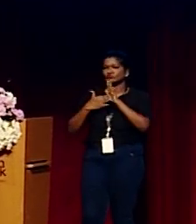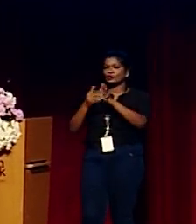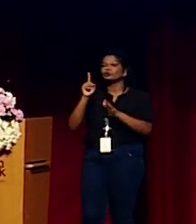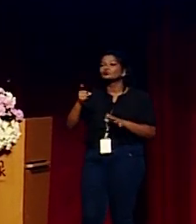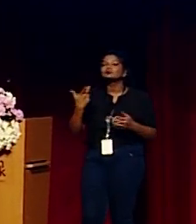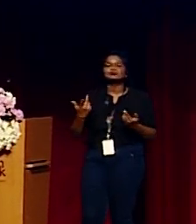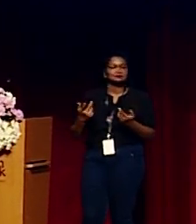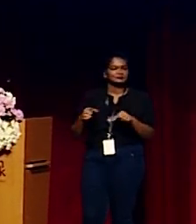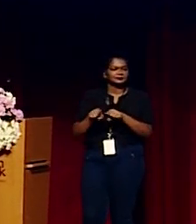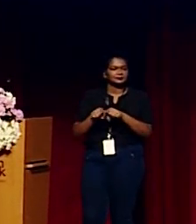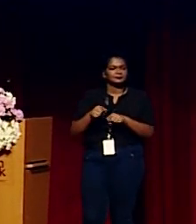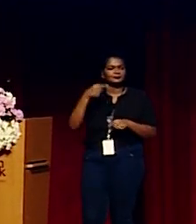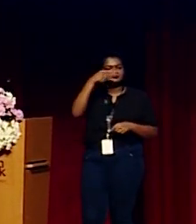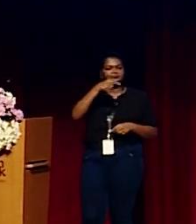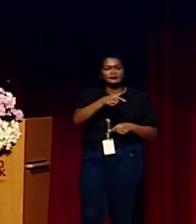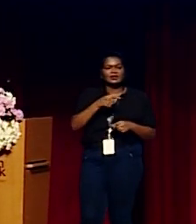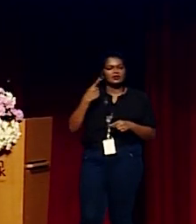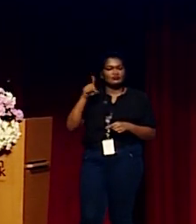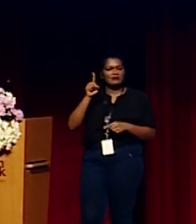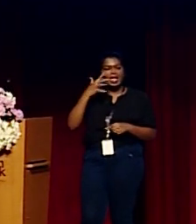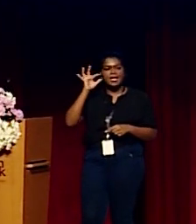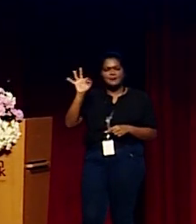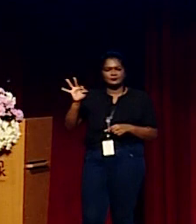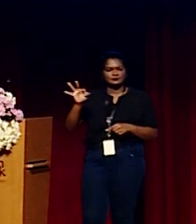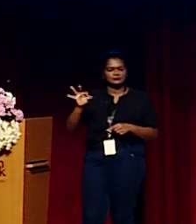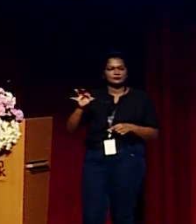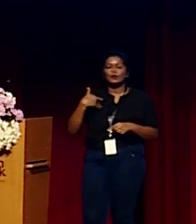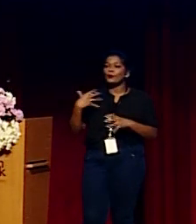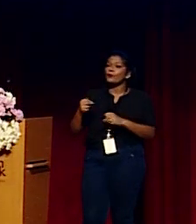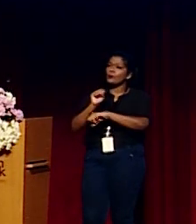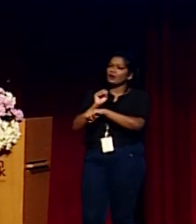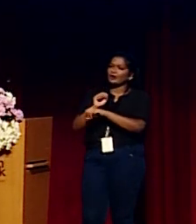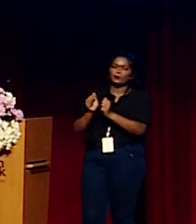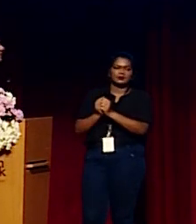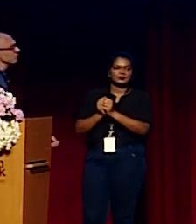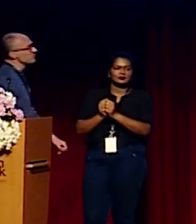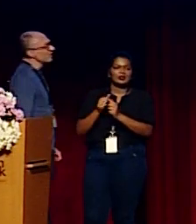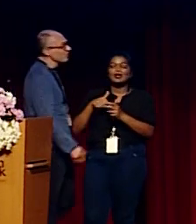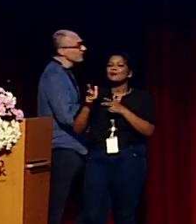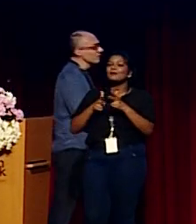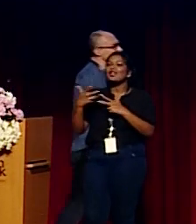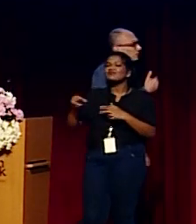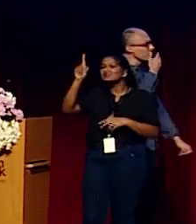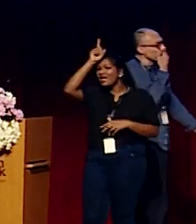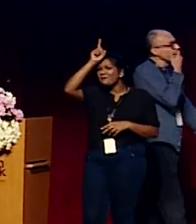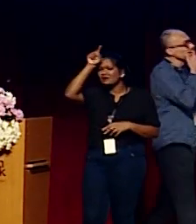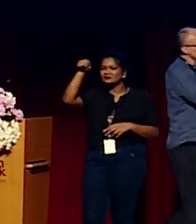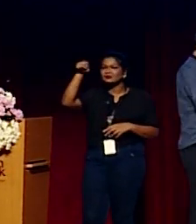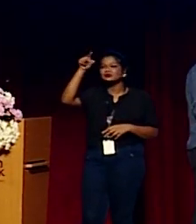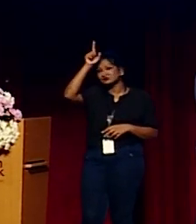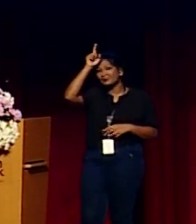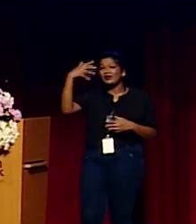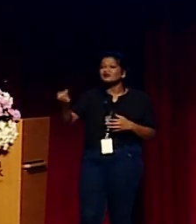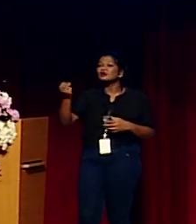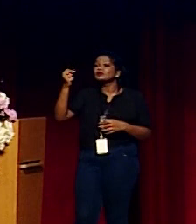you because I think this is an important part. So I've been working with people in Germany. So in Germany and